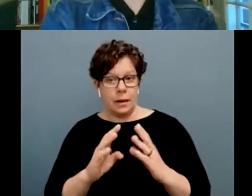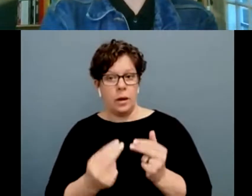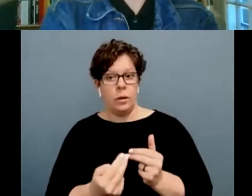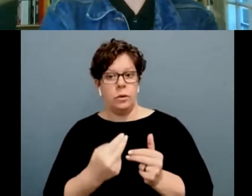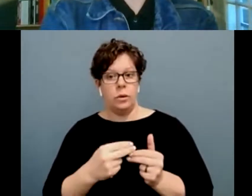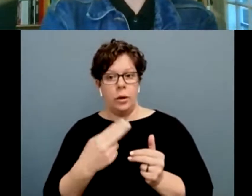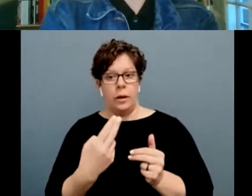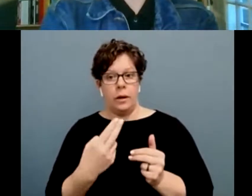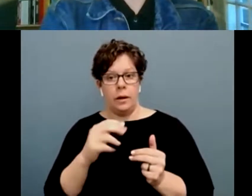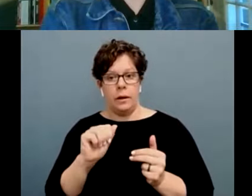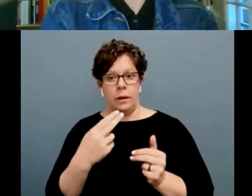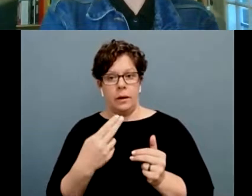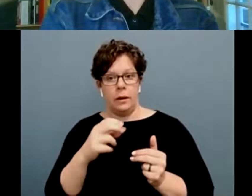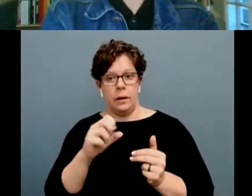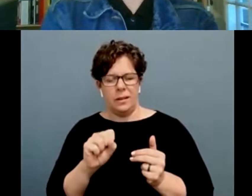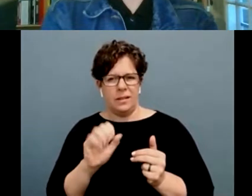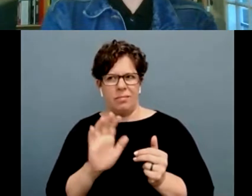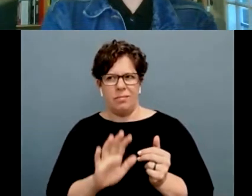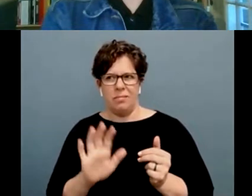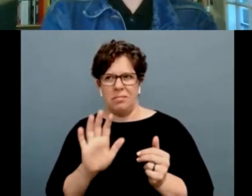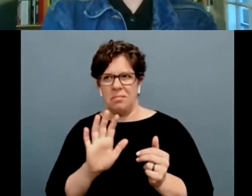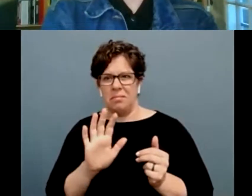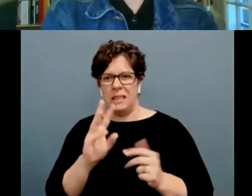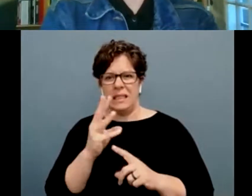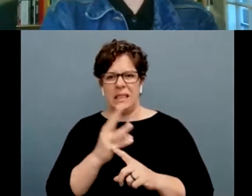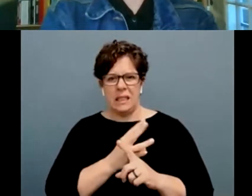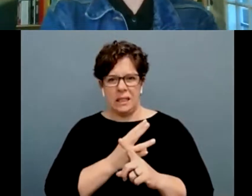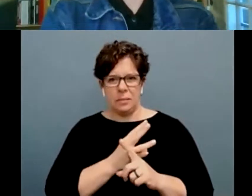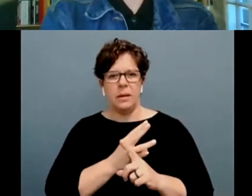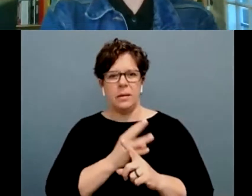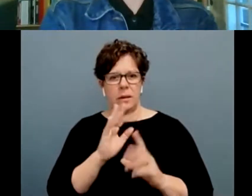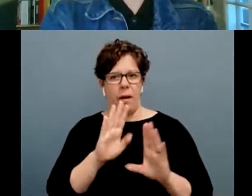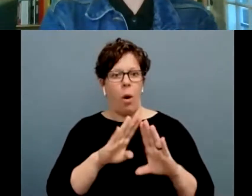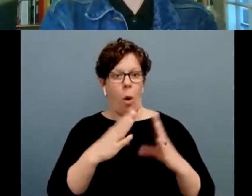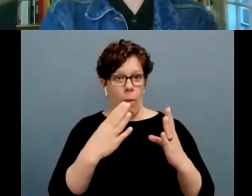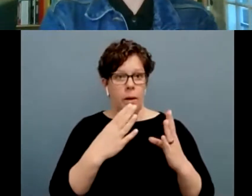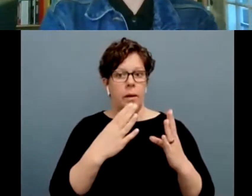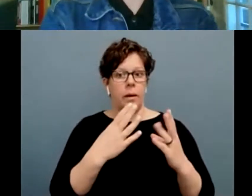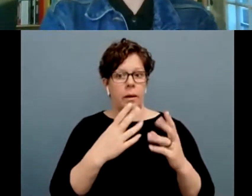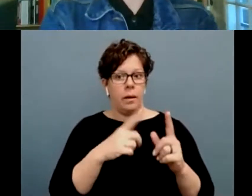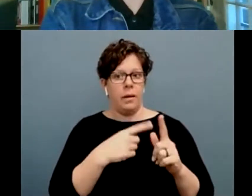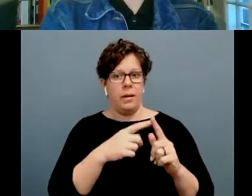HAHS within, I think, 6 months of opening in